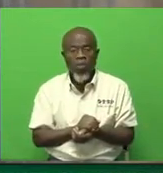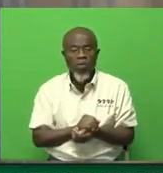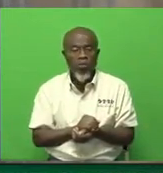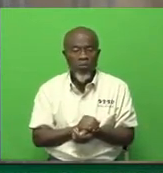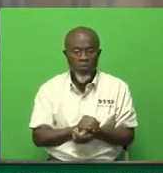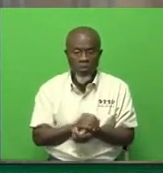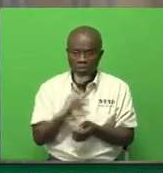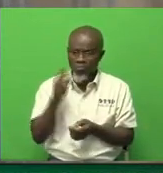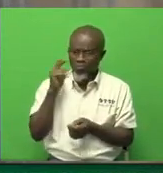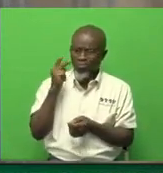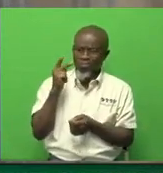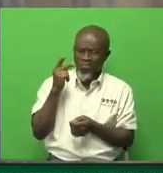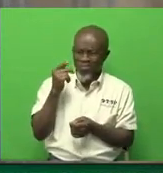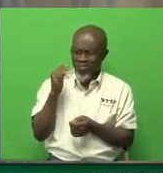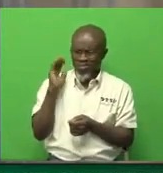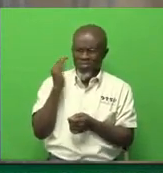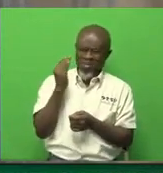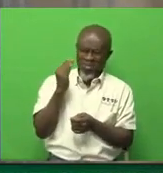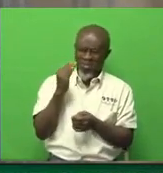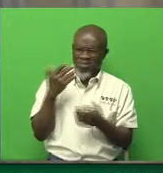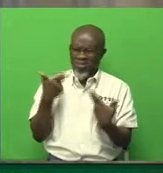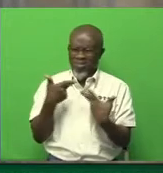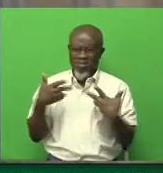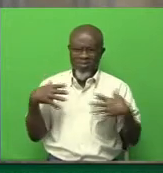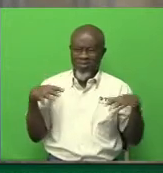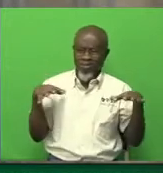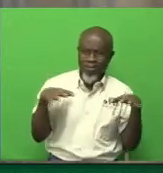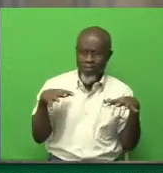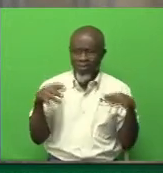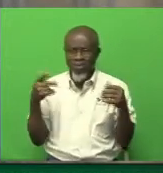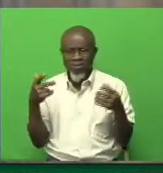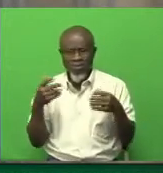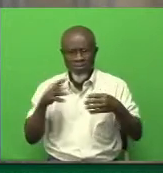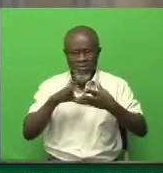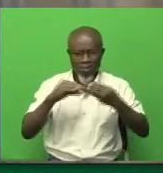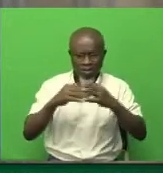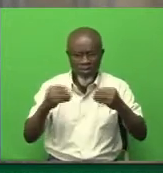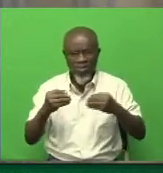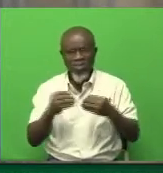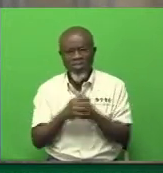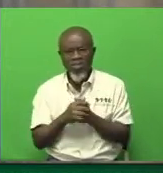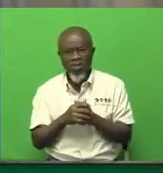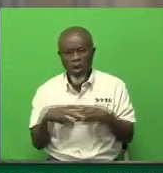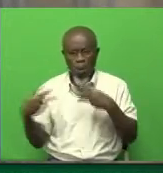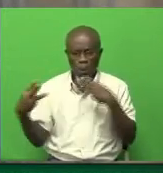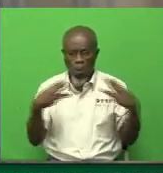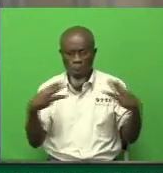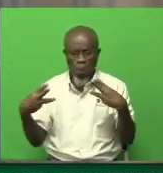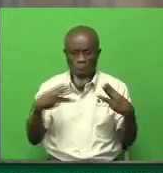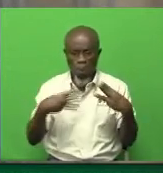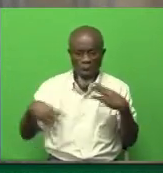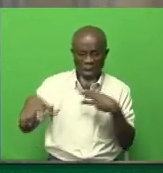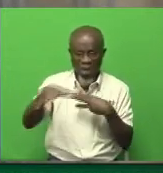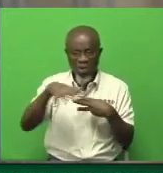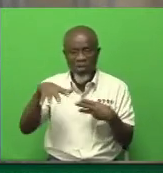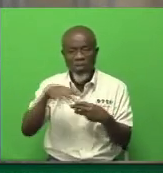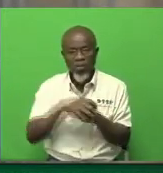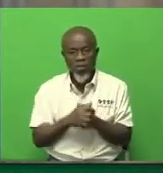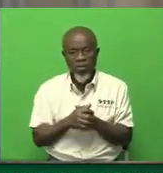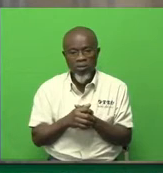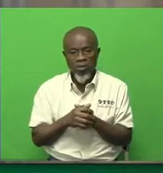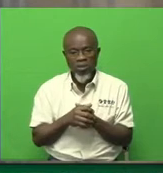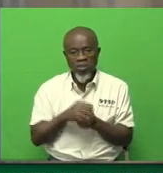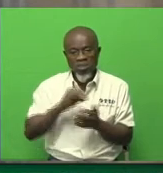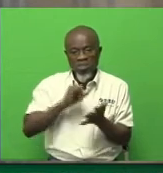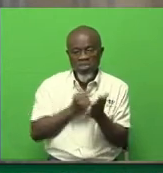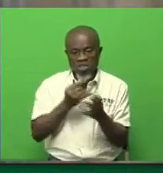horror story or a war zone that is the state of your health care under your watch these are just the tip of the iceberg of your government's